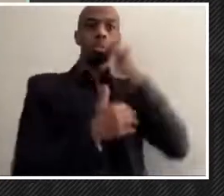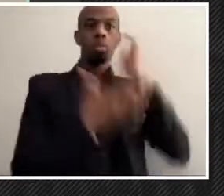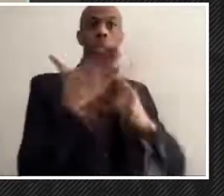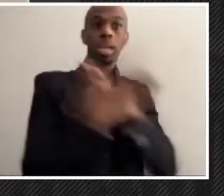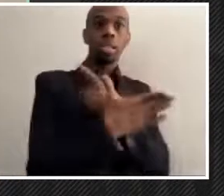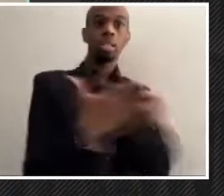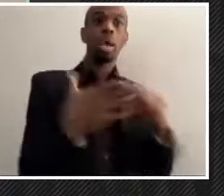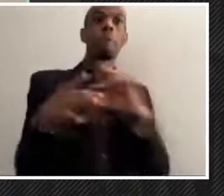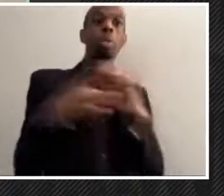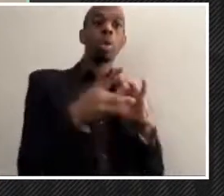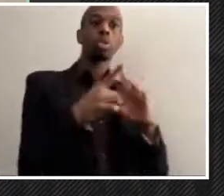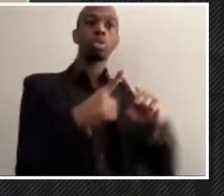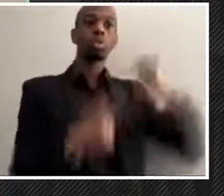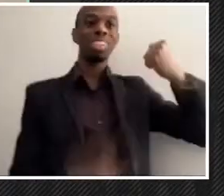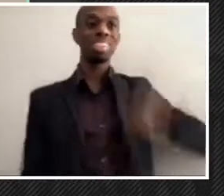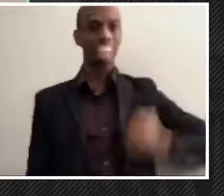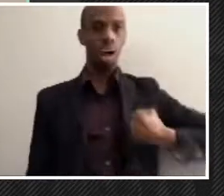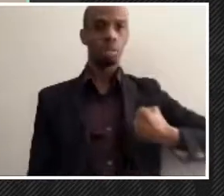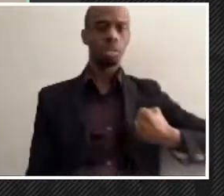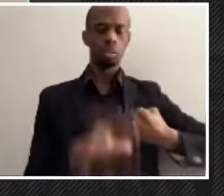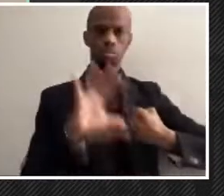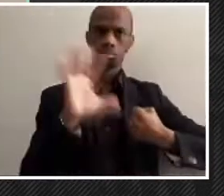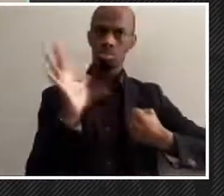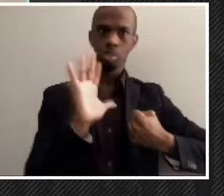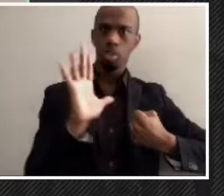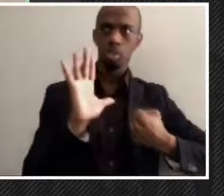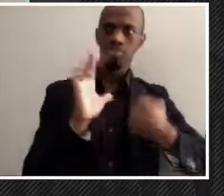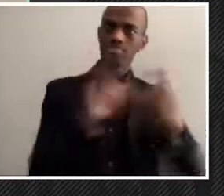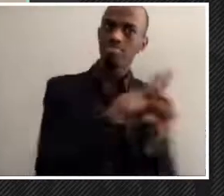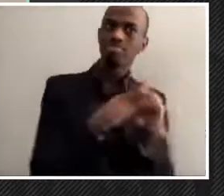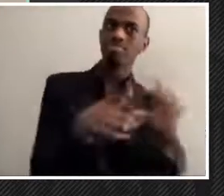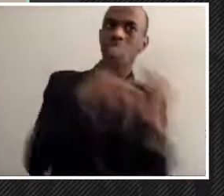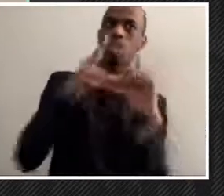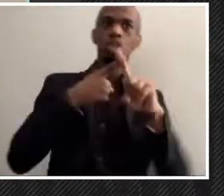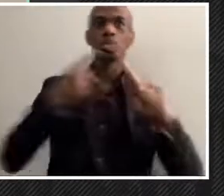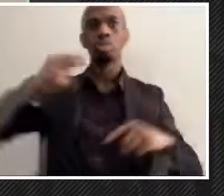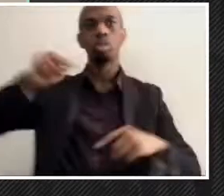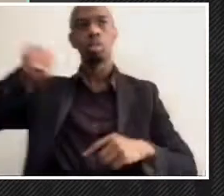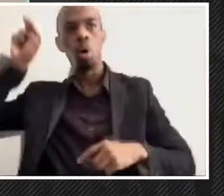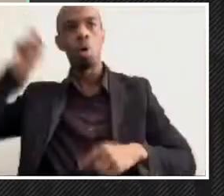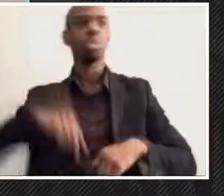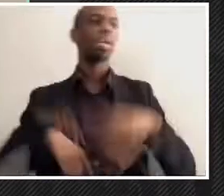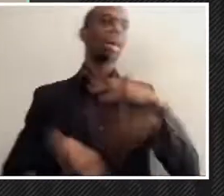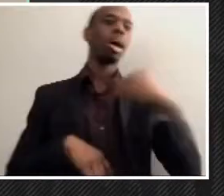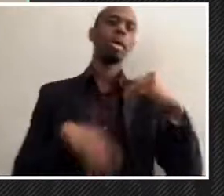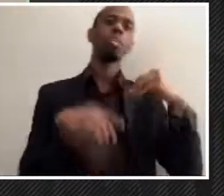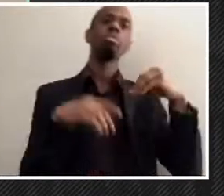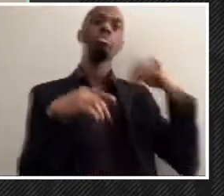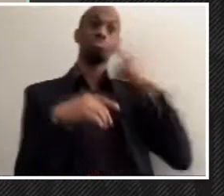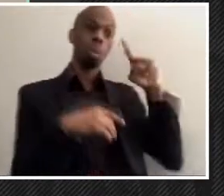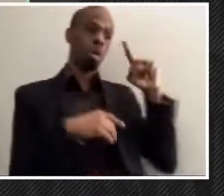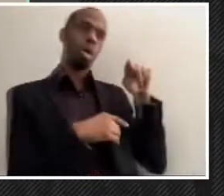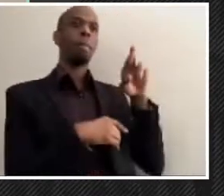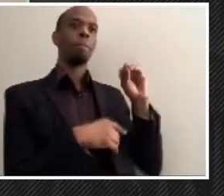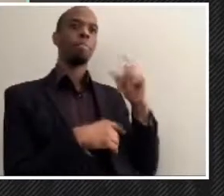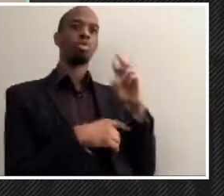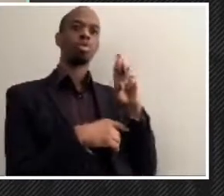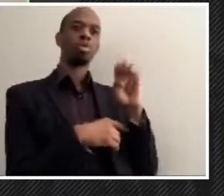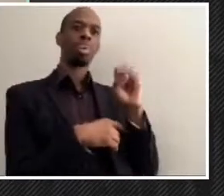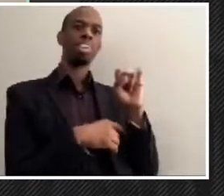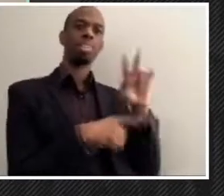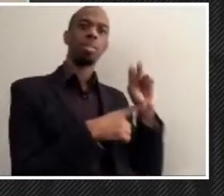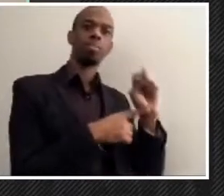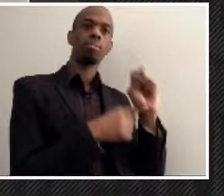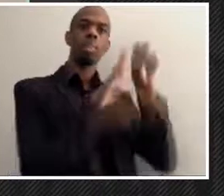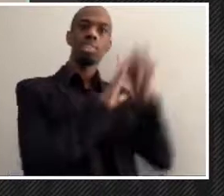this is in fact a Northern problem as well, that in fact in the progressive state of New York, we have in the city of Syracuse,